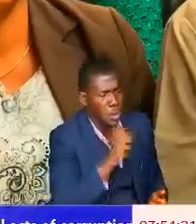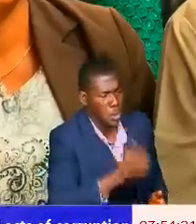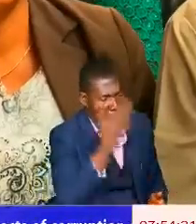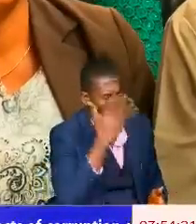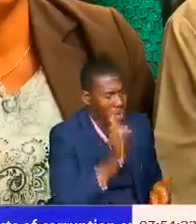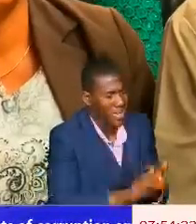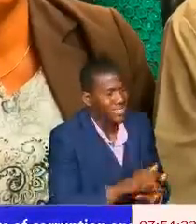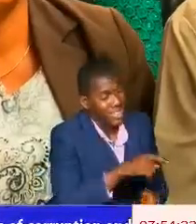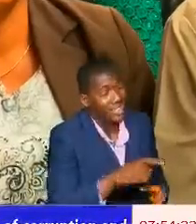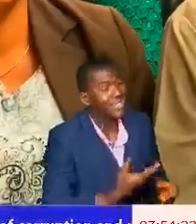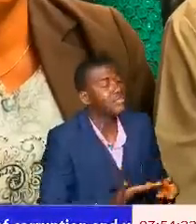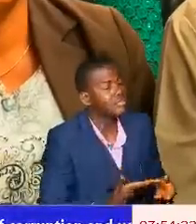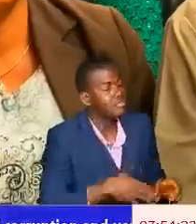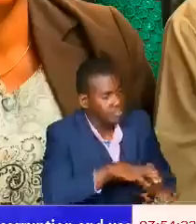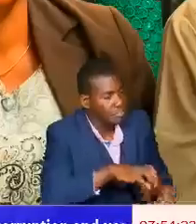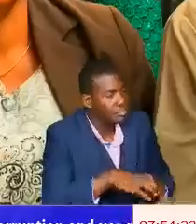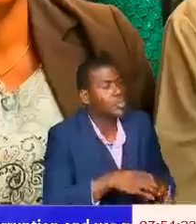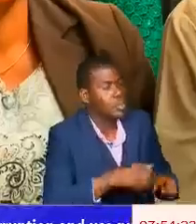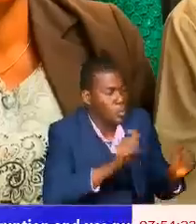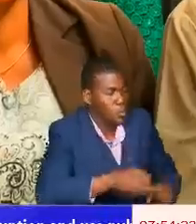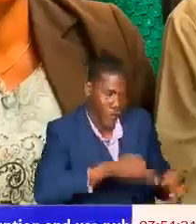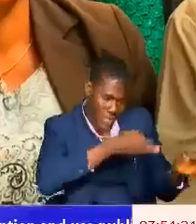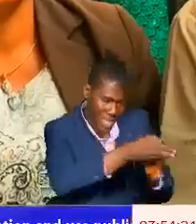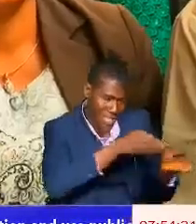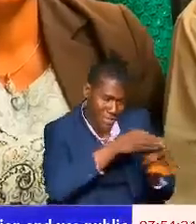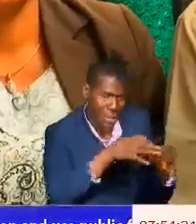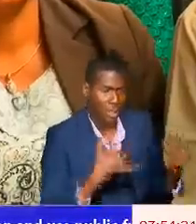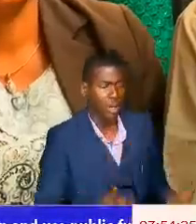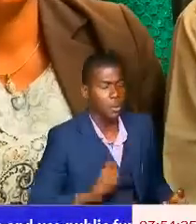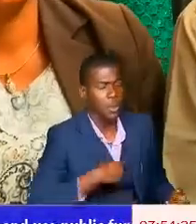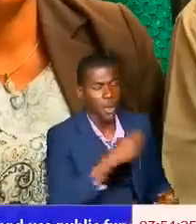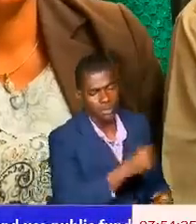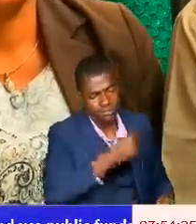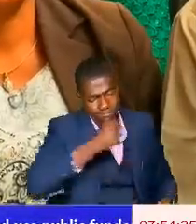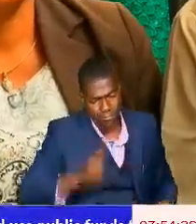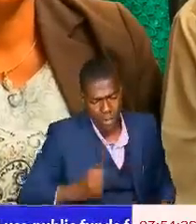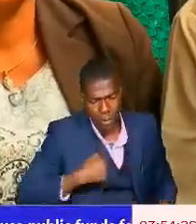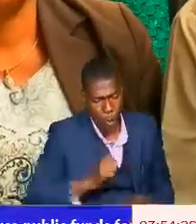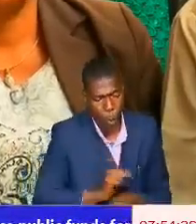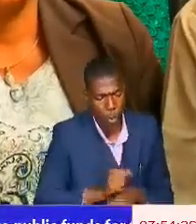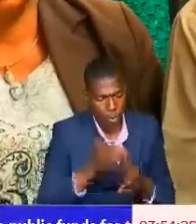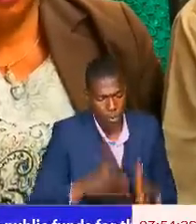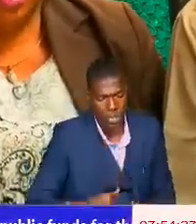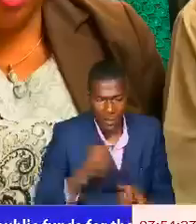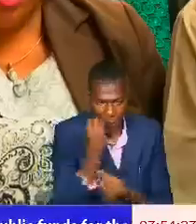But then go take their mouth, introduce them. I go give the mic to my colleague, make she